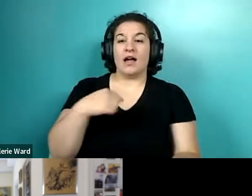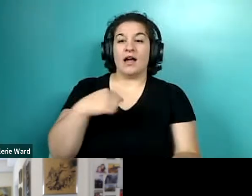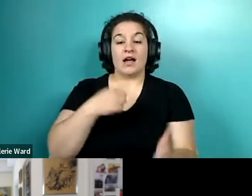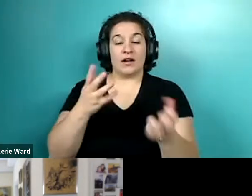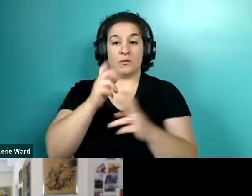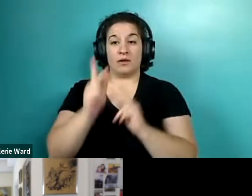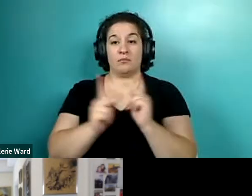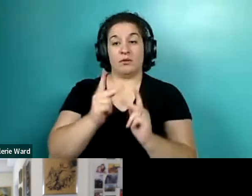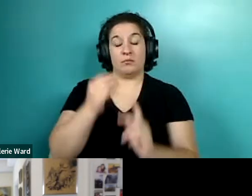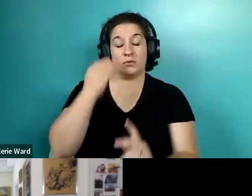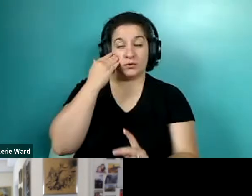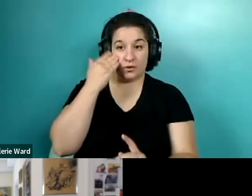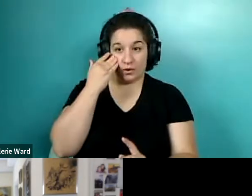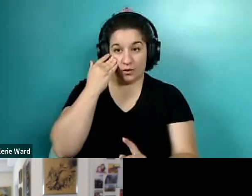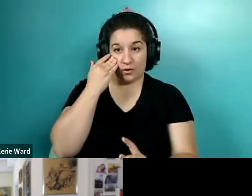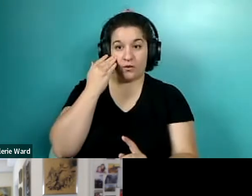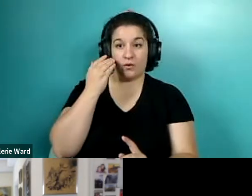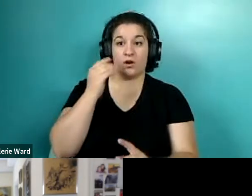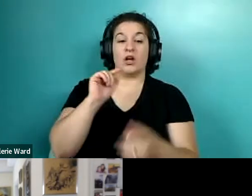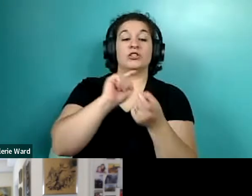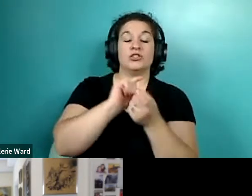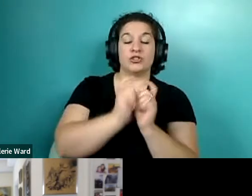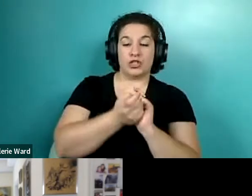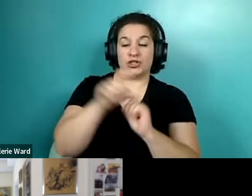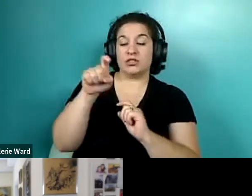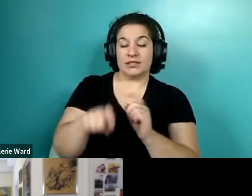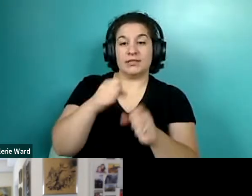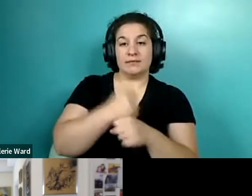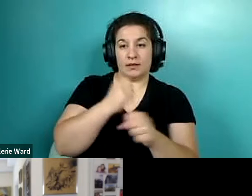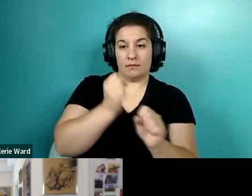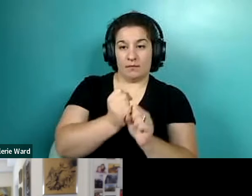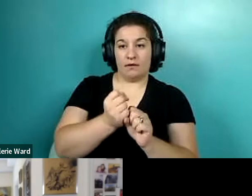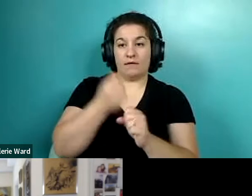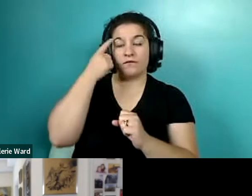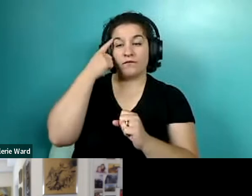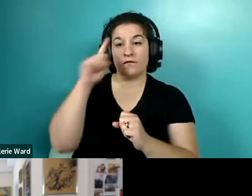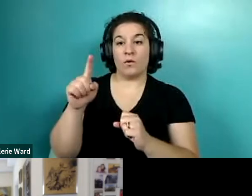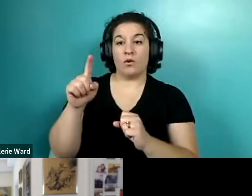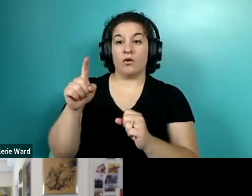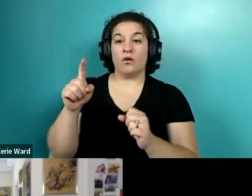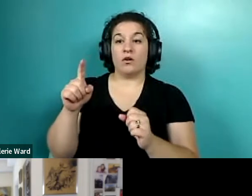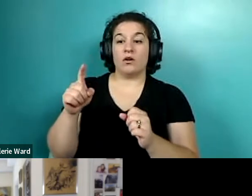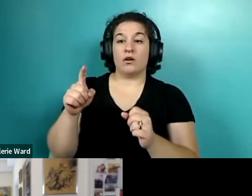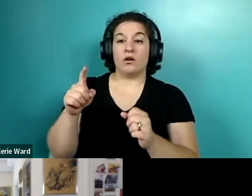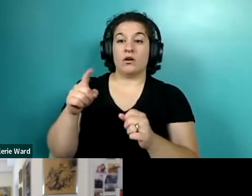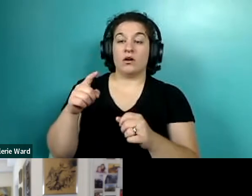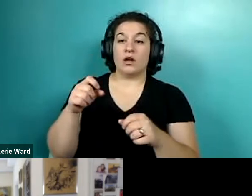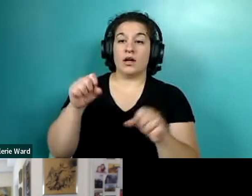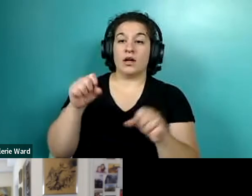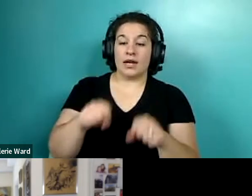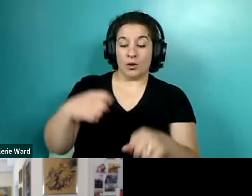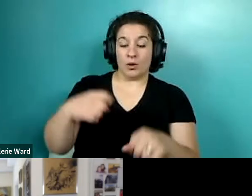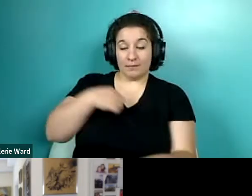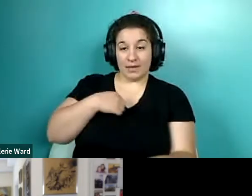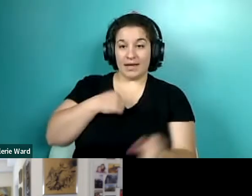is there are changes that need to be made in order to enable me and millions of others to participate. And I think,